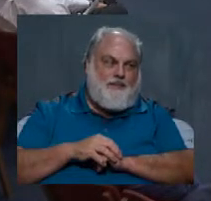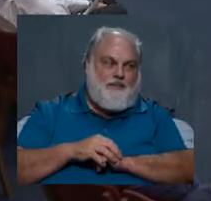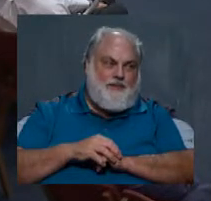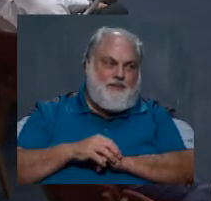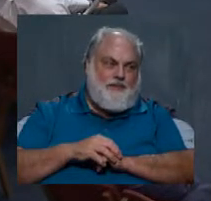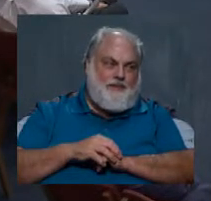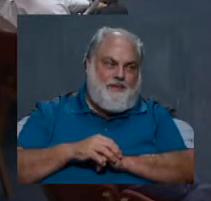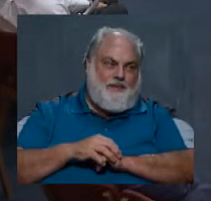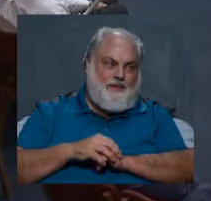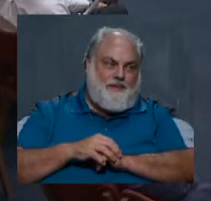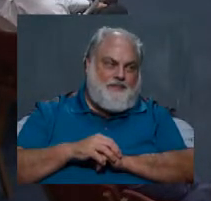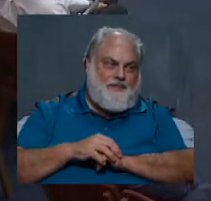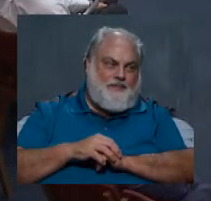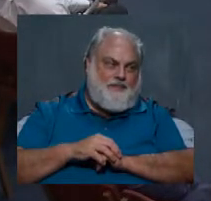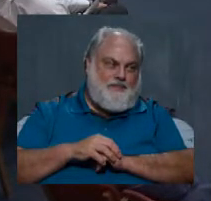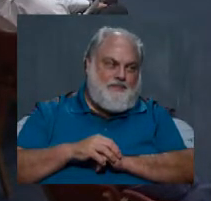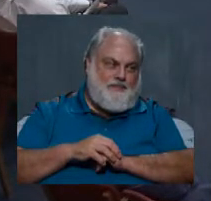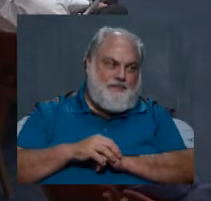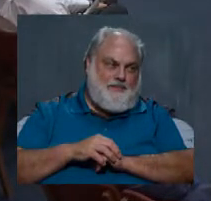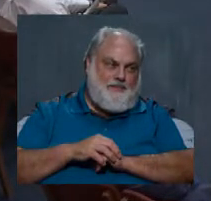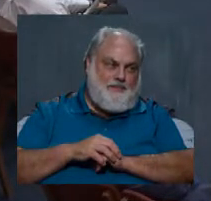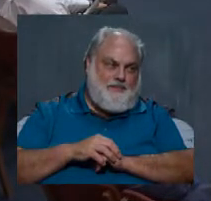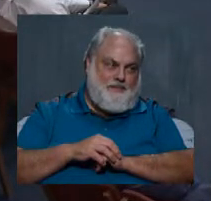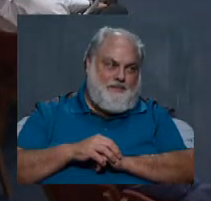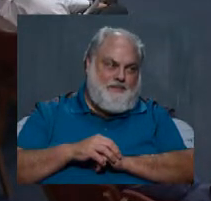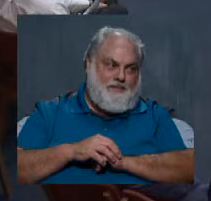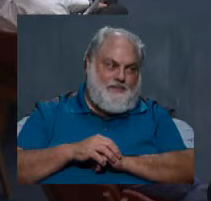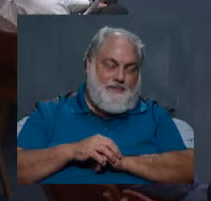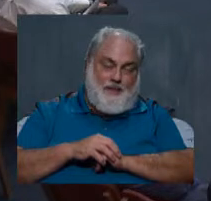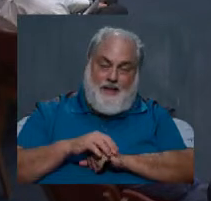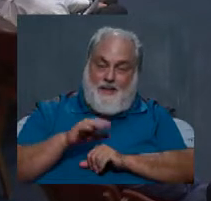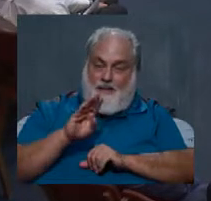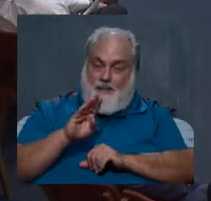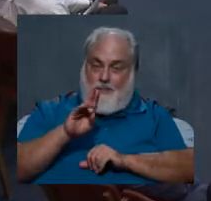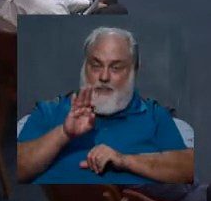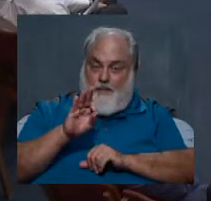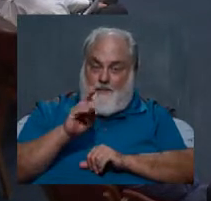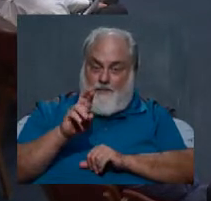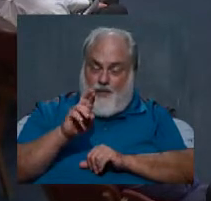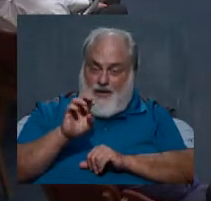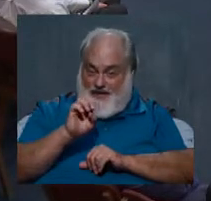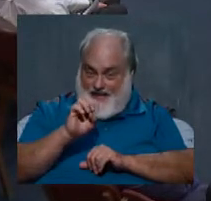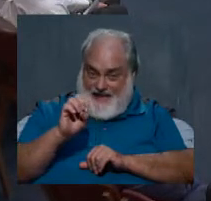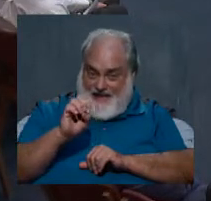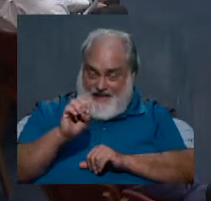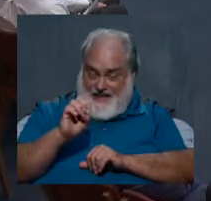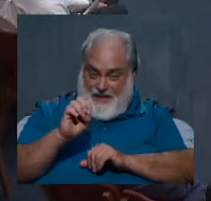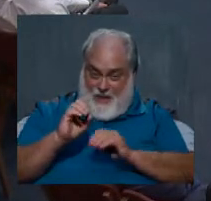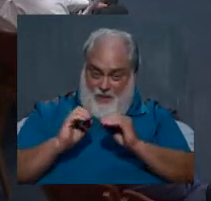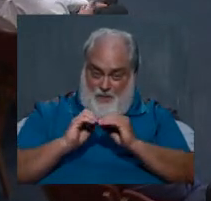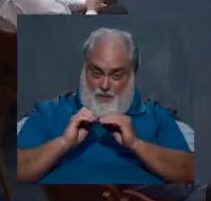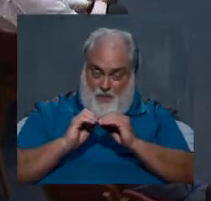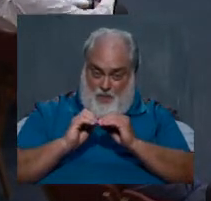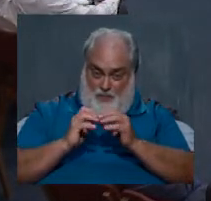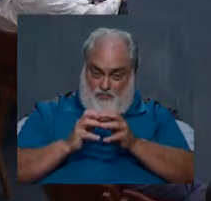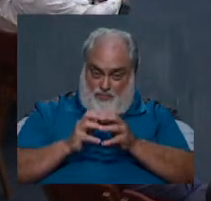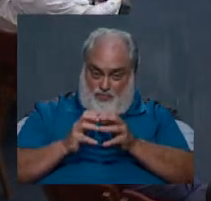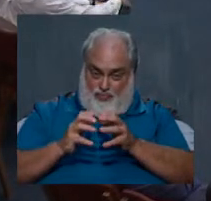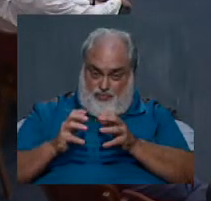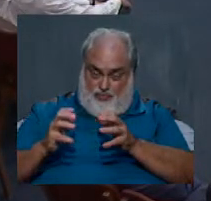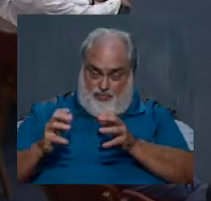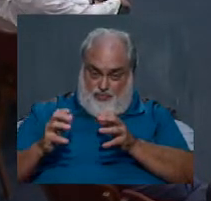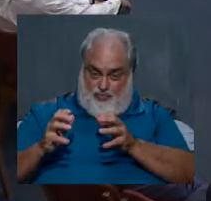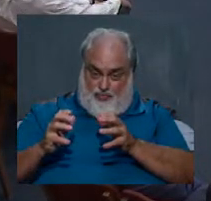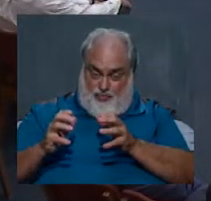Yes, thank you. I understand that now. Thank you. And actually, I do have one more question about the buffer. And so I want to make sure I understand that if I can.